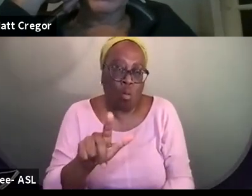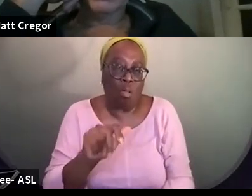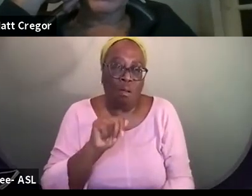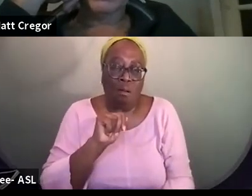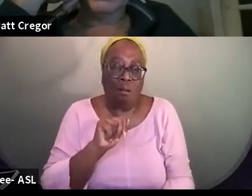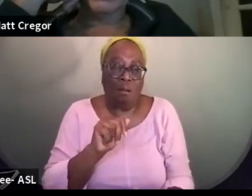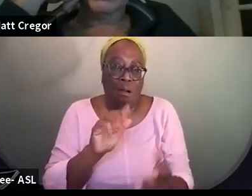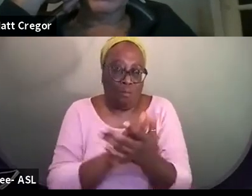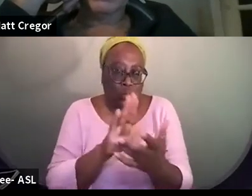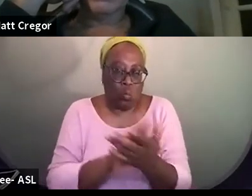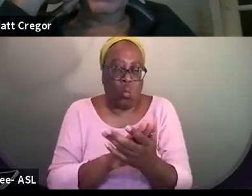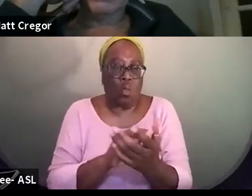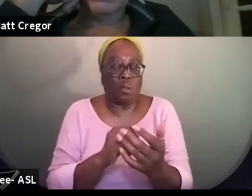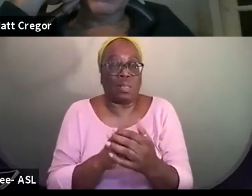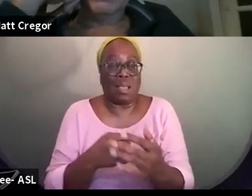I